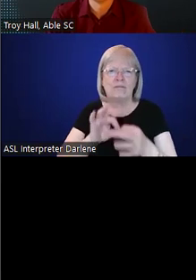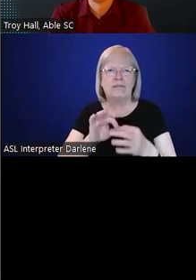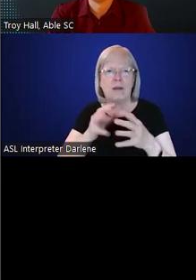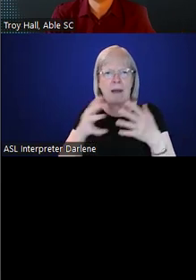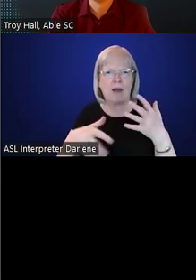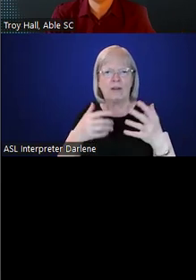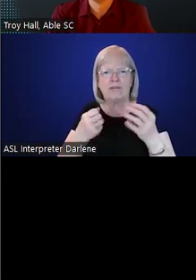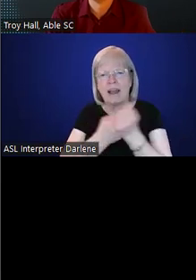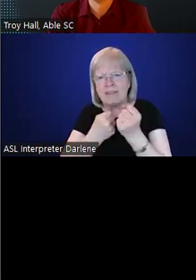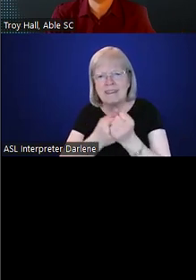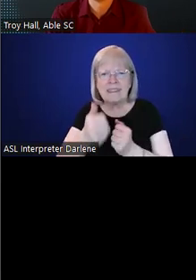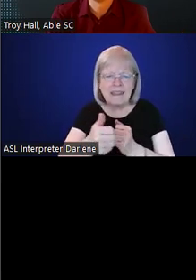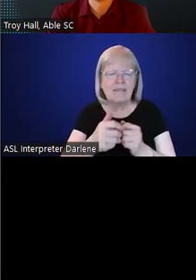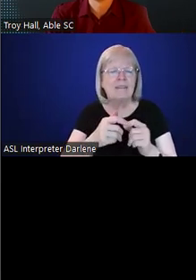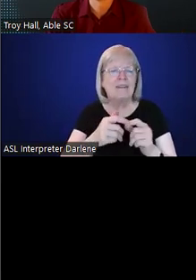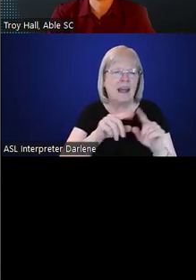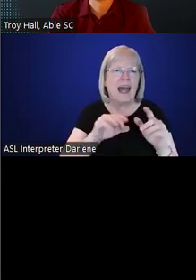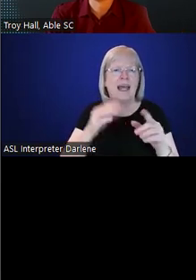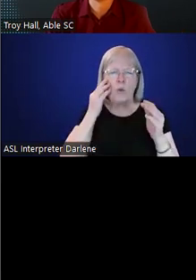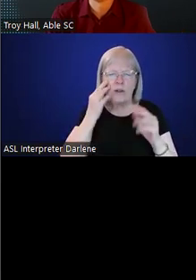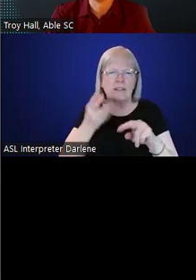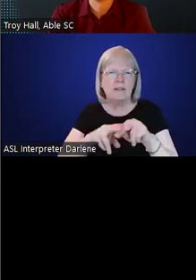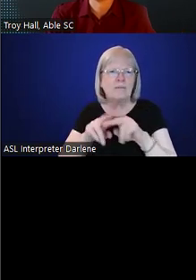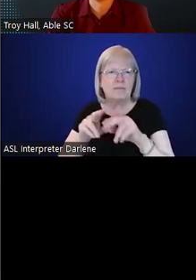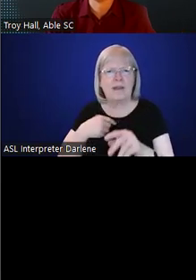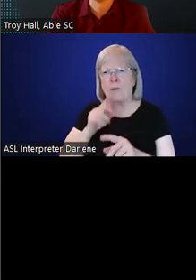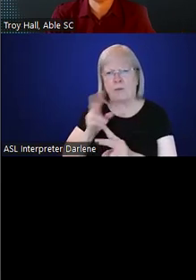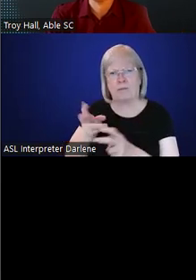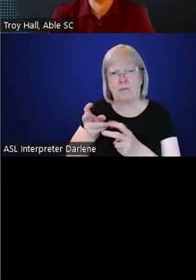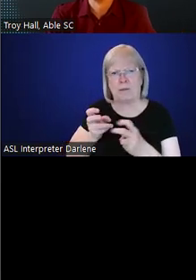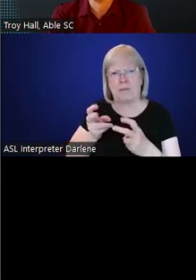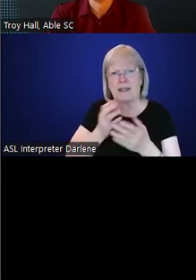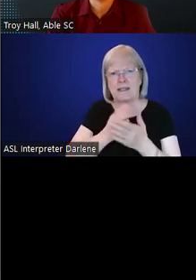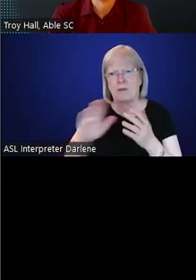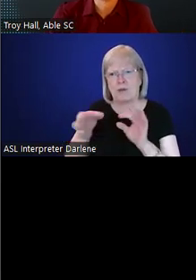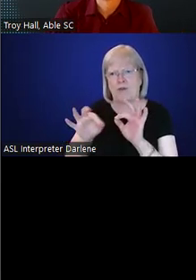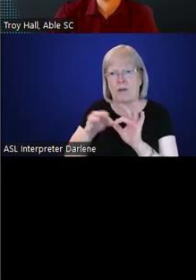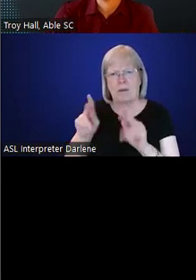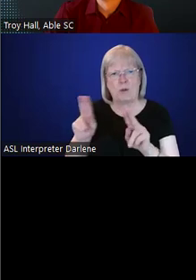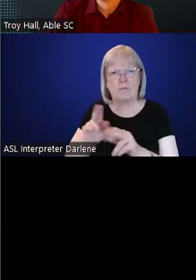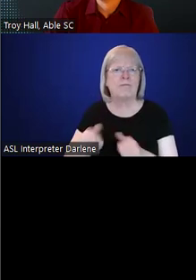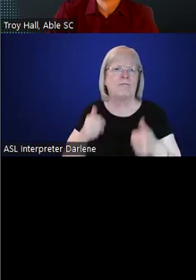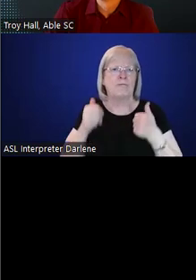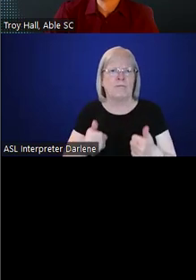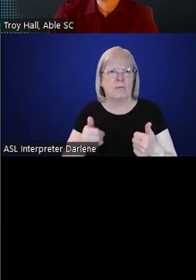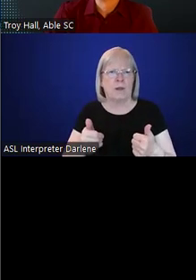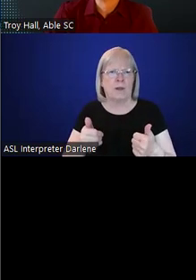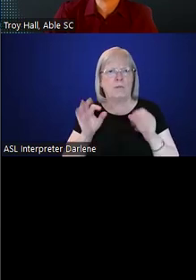and self-awareness train. Yes, yes. I'm going to steal some of these phrases. This is good. Yeah, perfect.